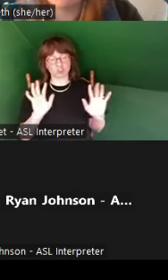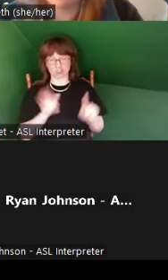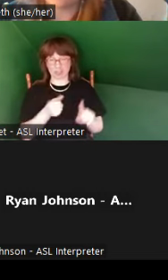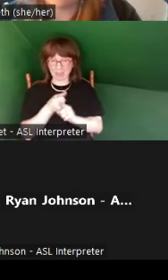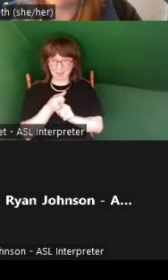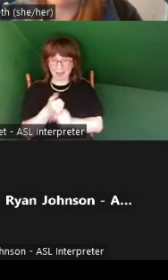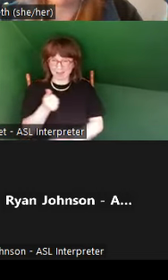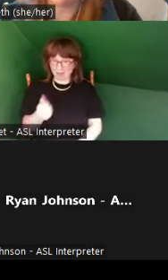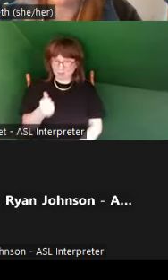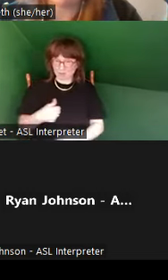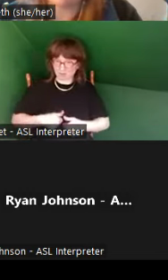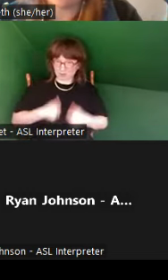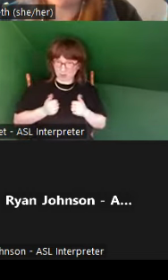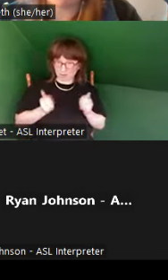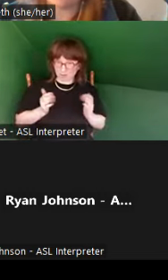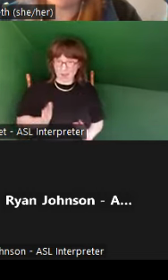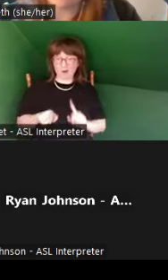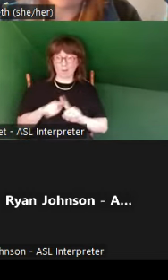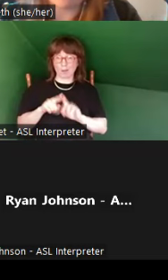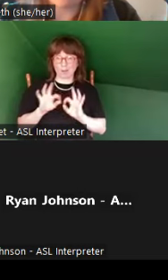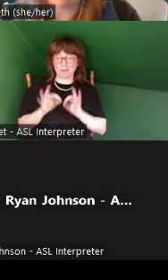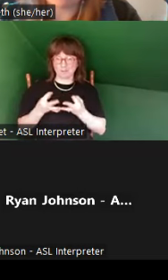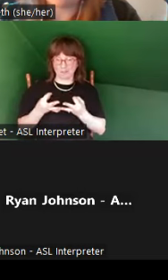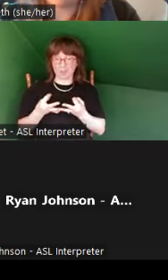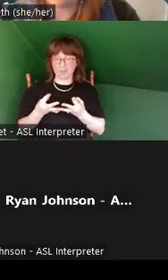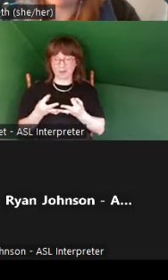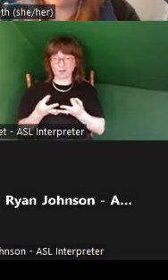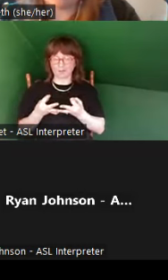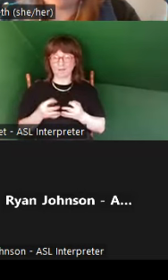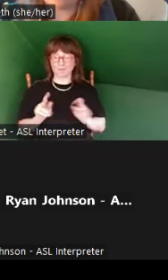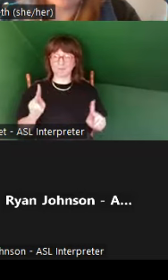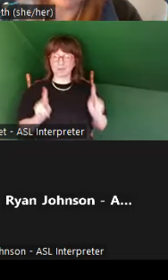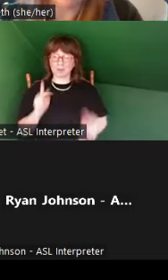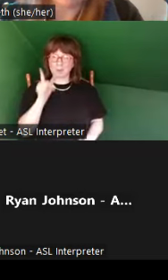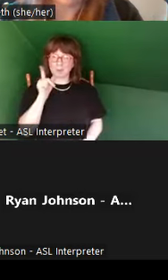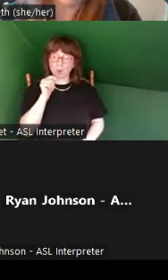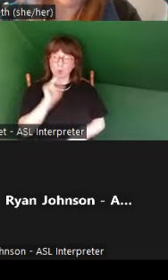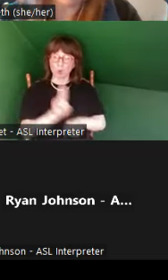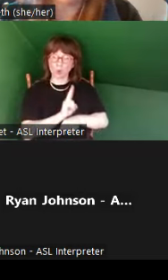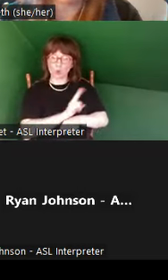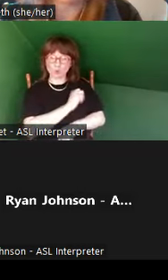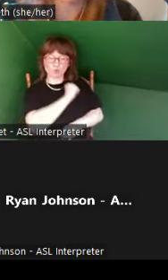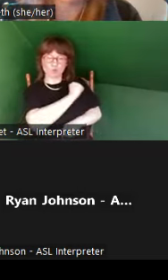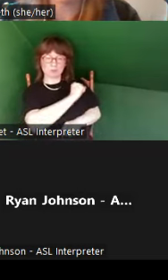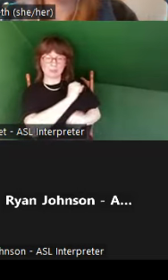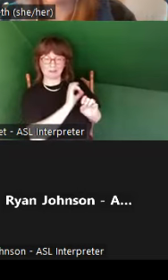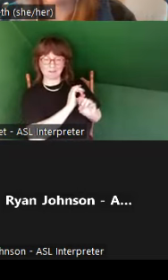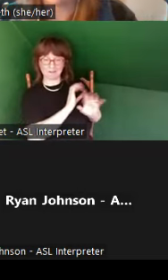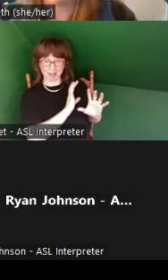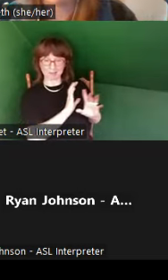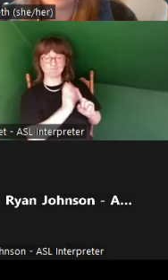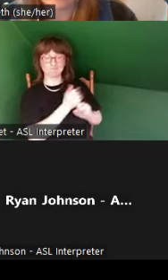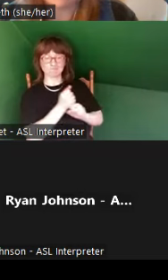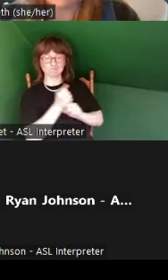family. Victim survivors who use resistive violence suddenly and get arrested for it suddenly